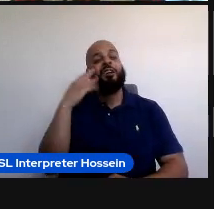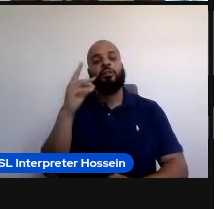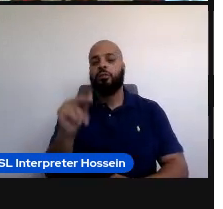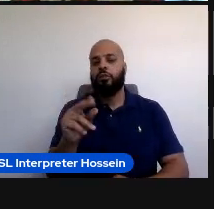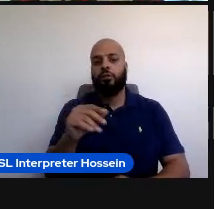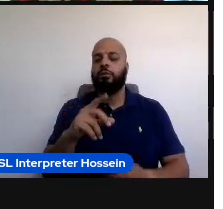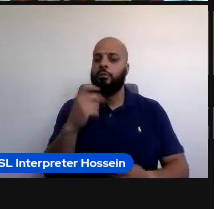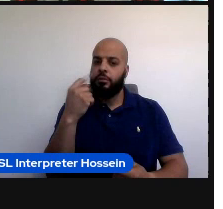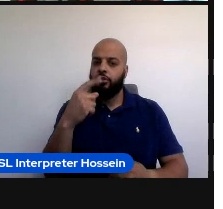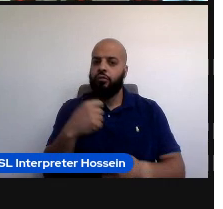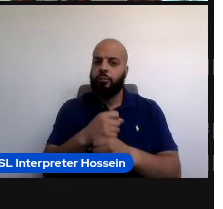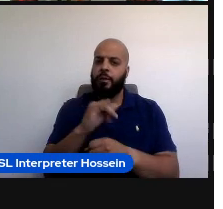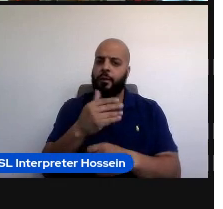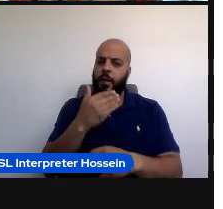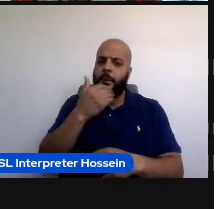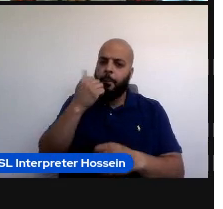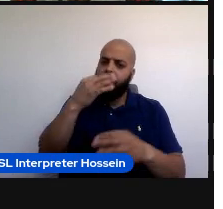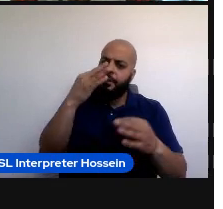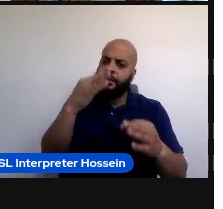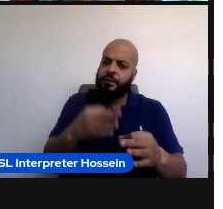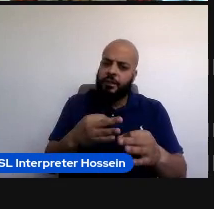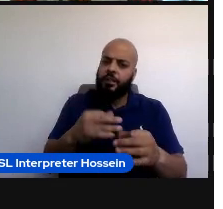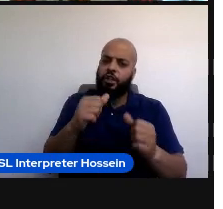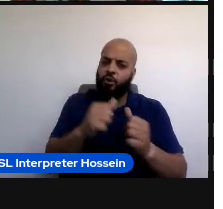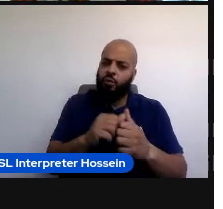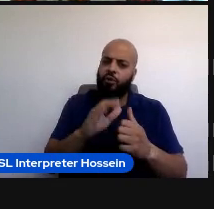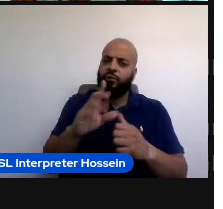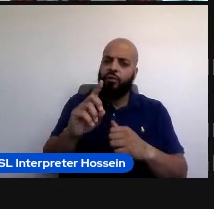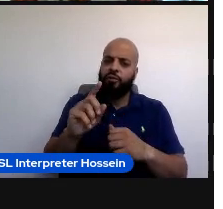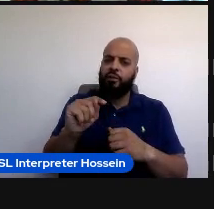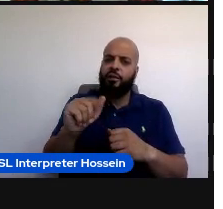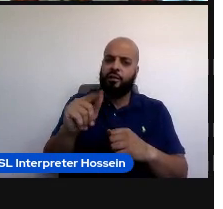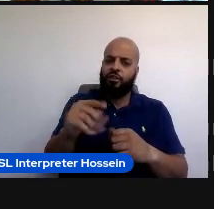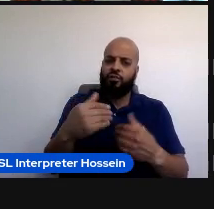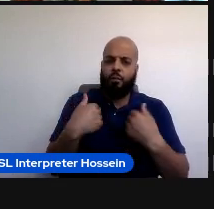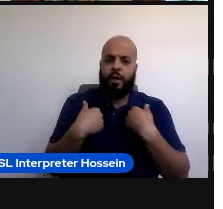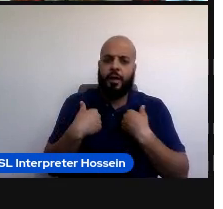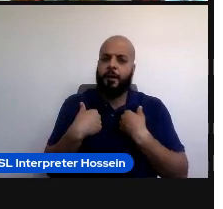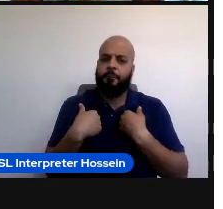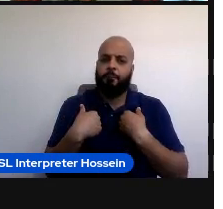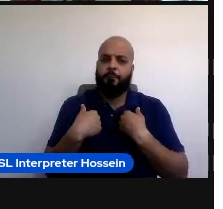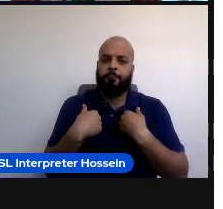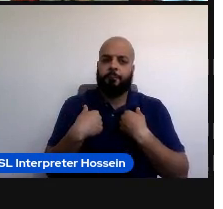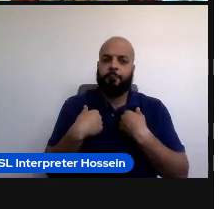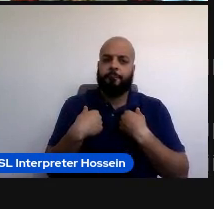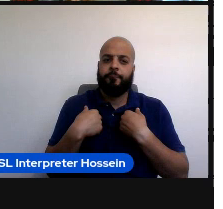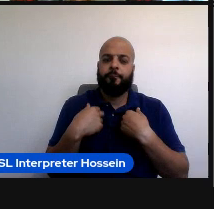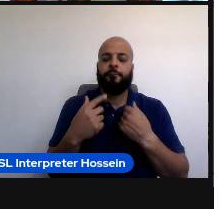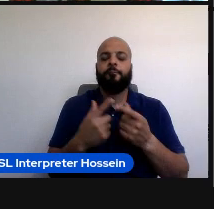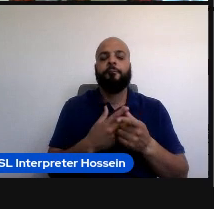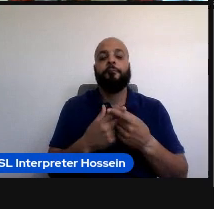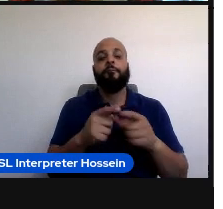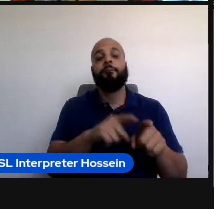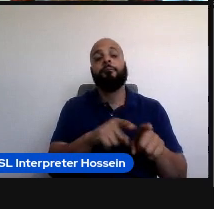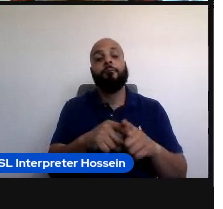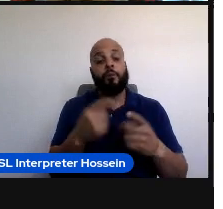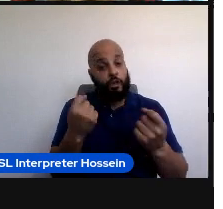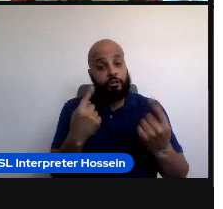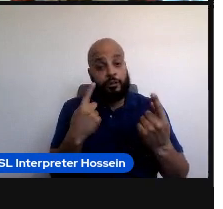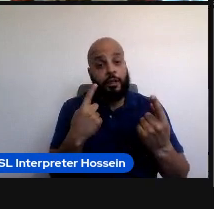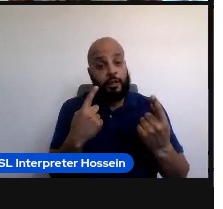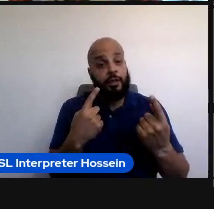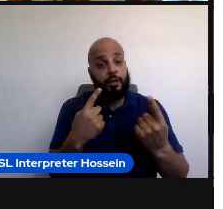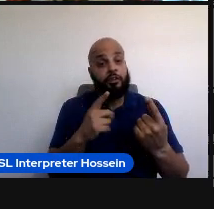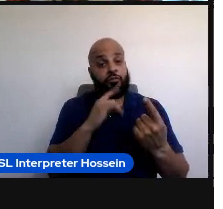made the best decision that you could with the data you had. Okay. And then also understand